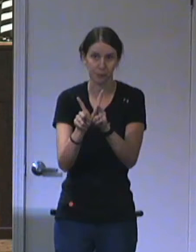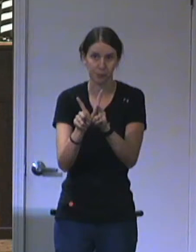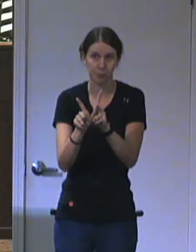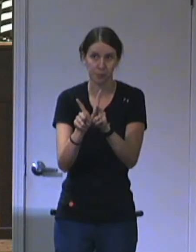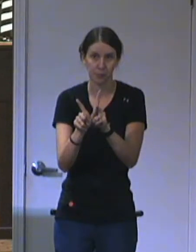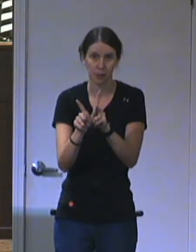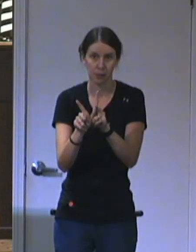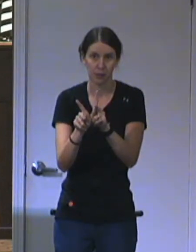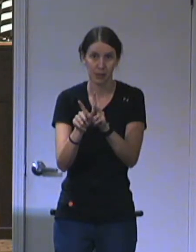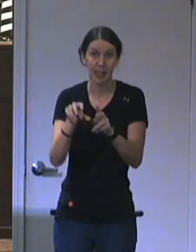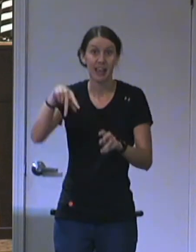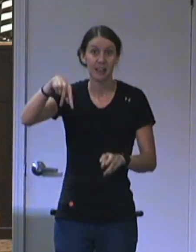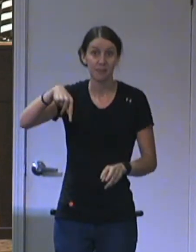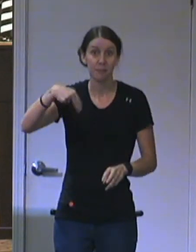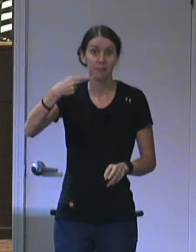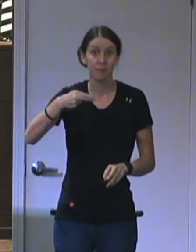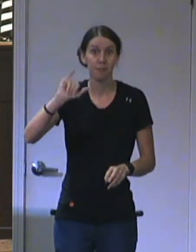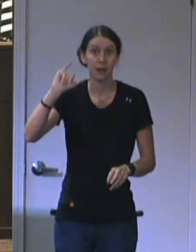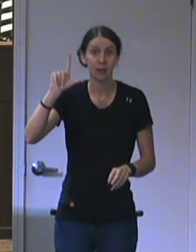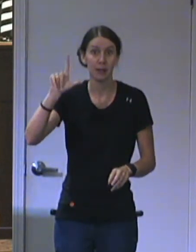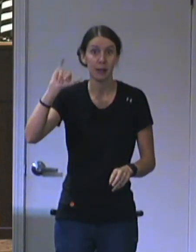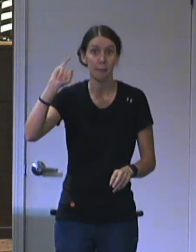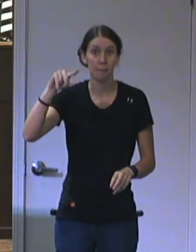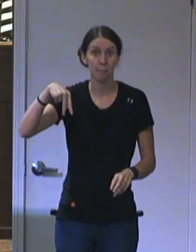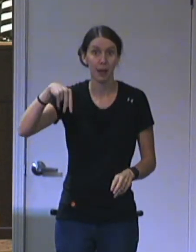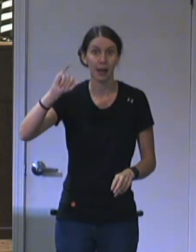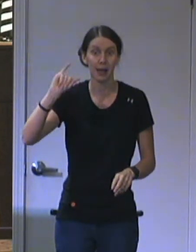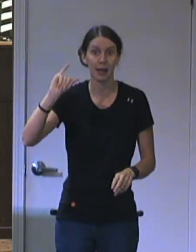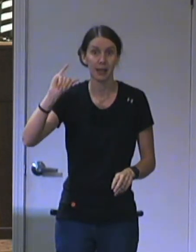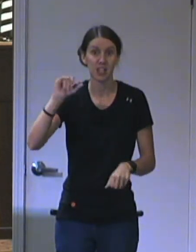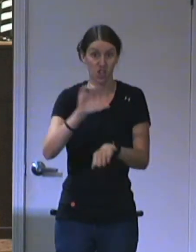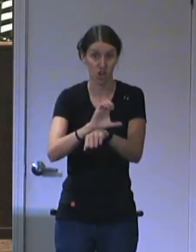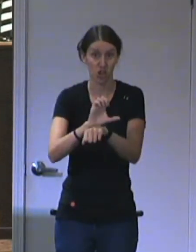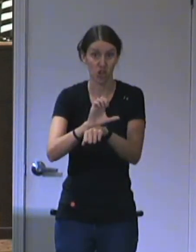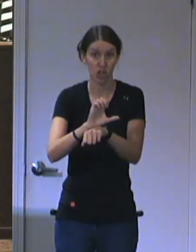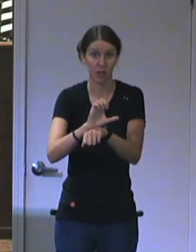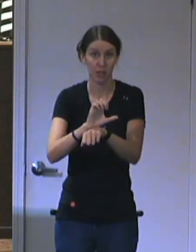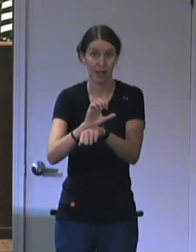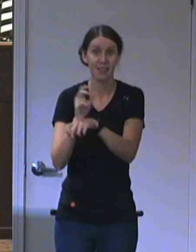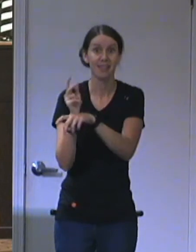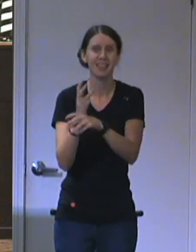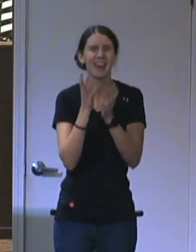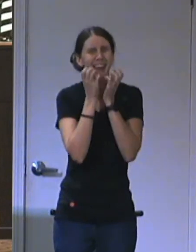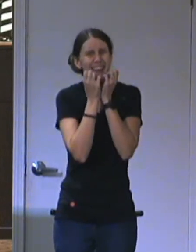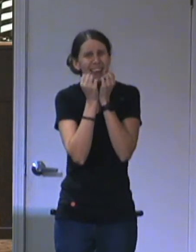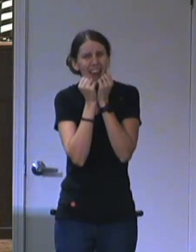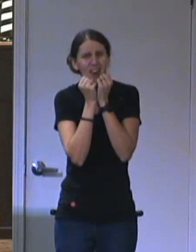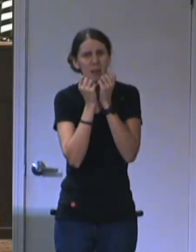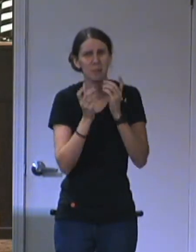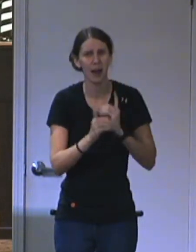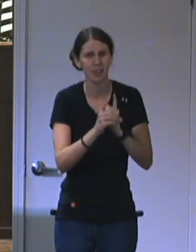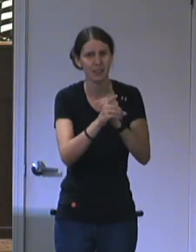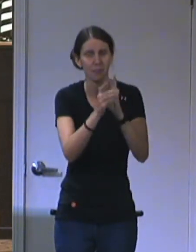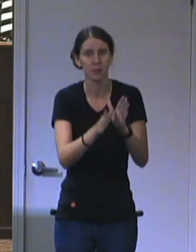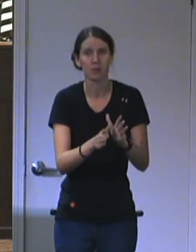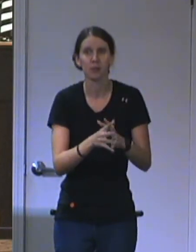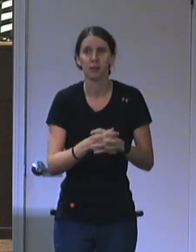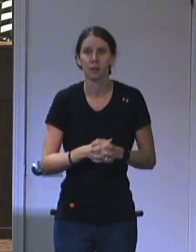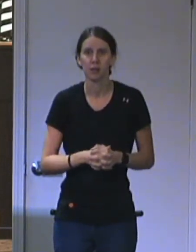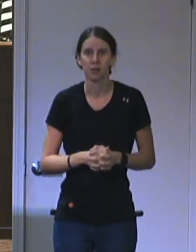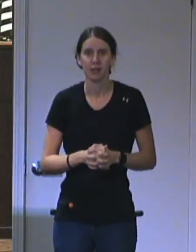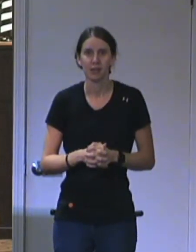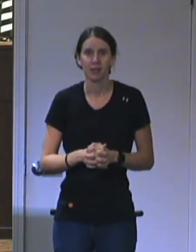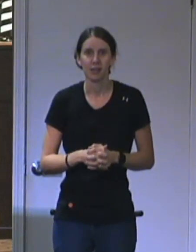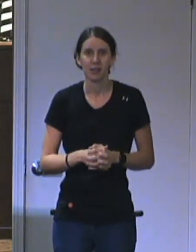of Philippi about all the people that care about them. And when you're going through trials and tribulations, you